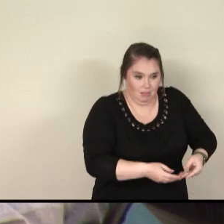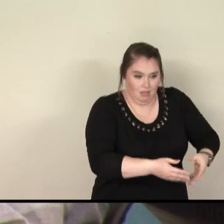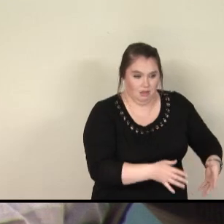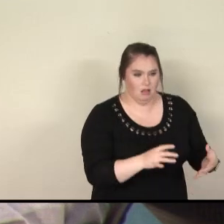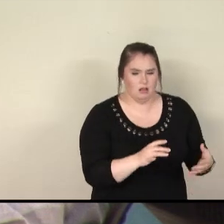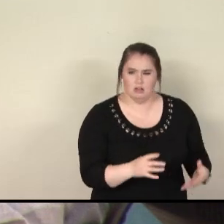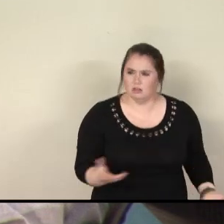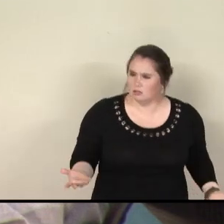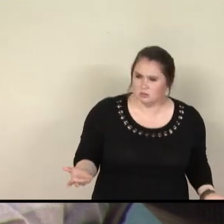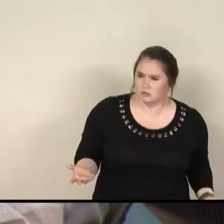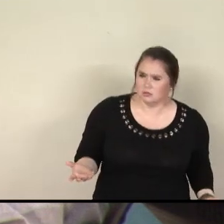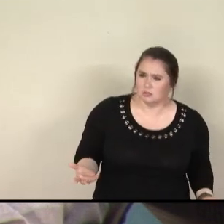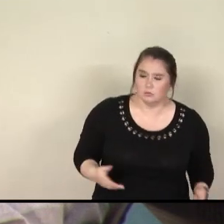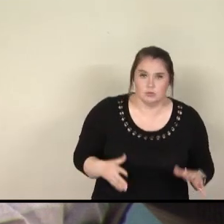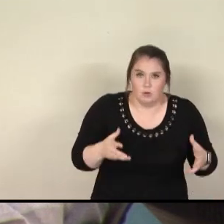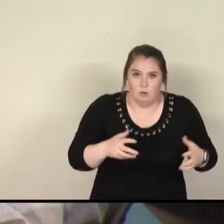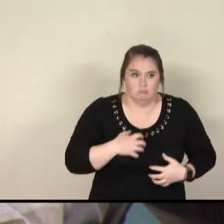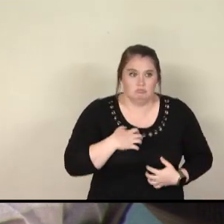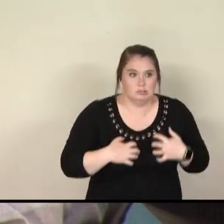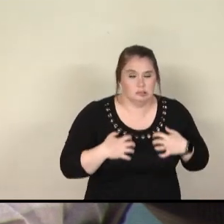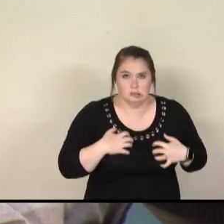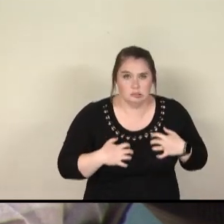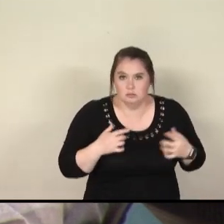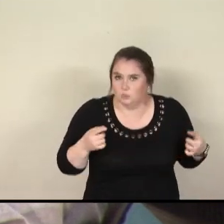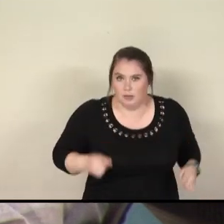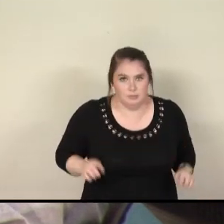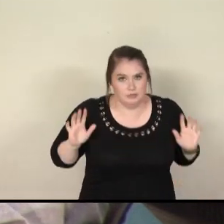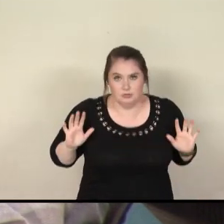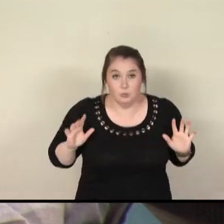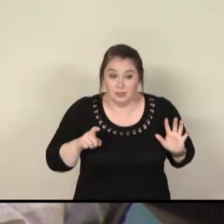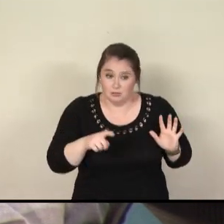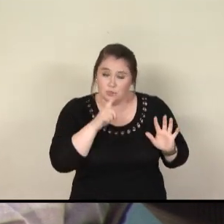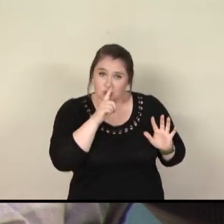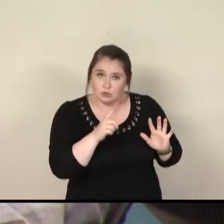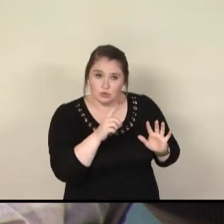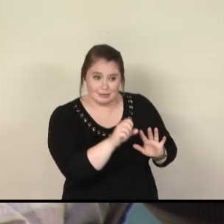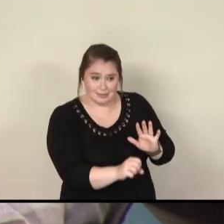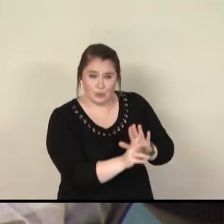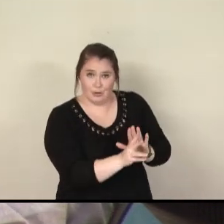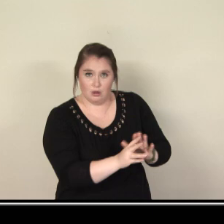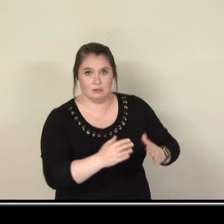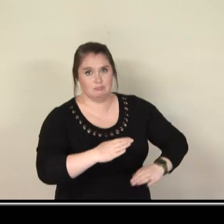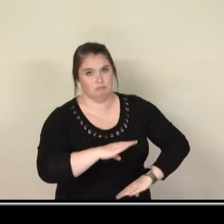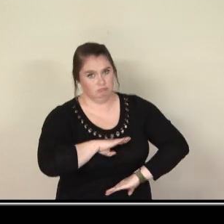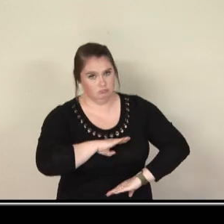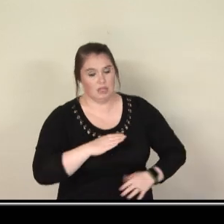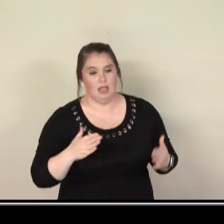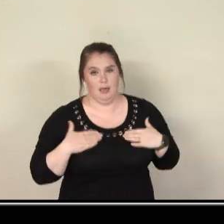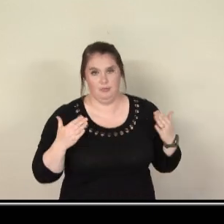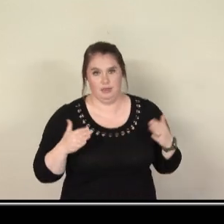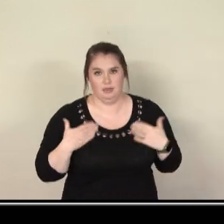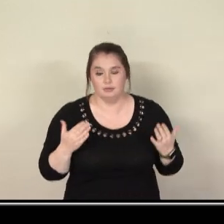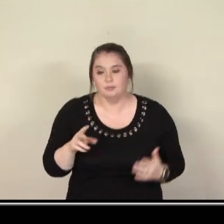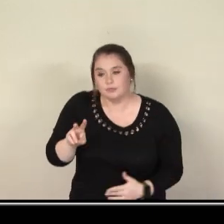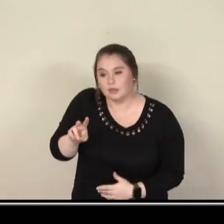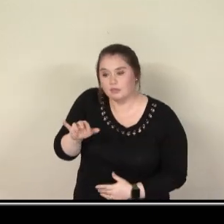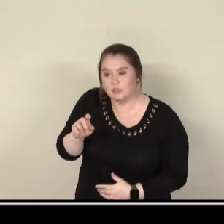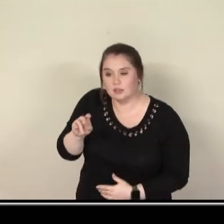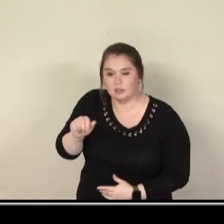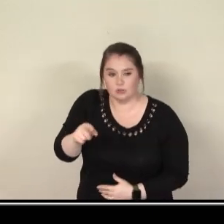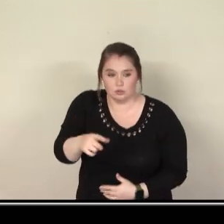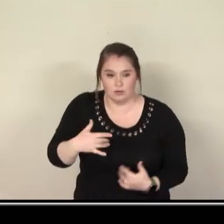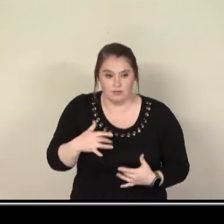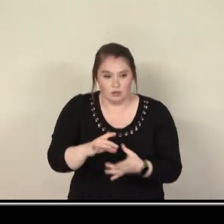This is very important. So I want to make sure we do right by South Waco and Southern Little League. Mr. Vidania, did you have something